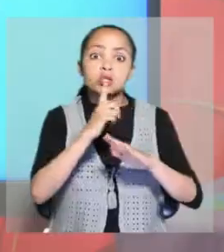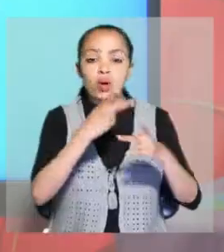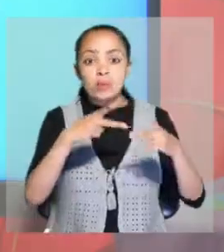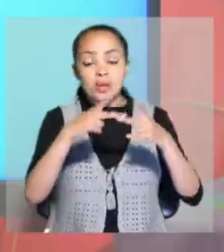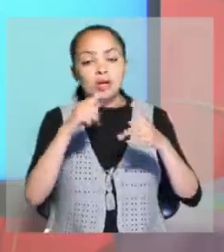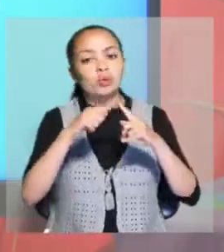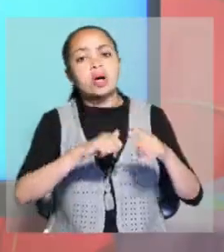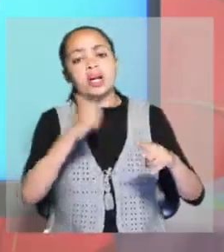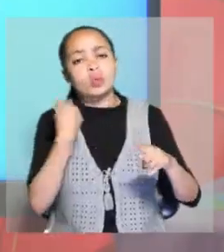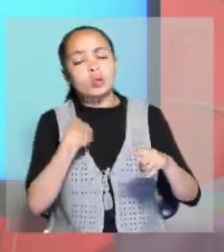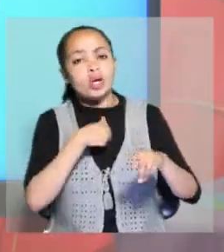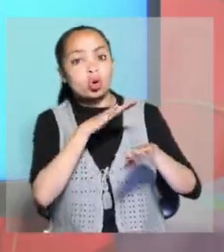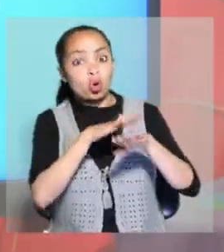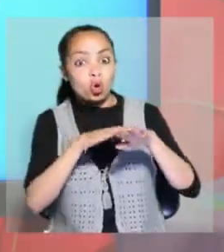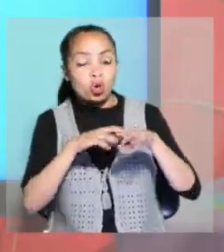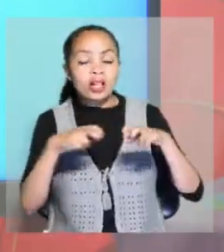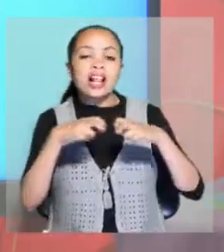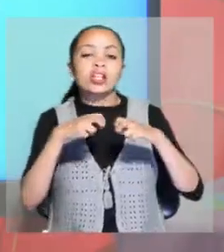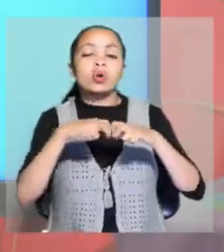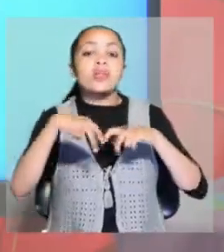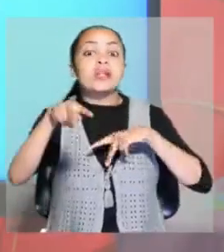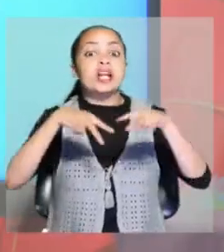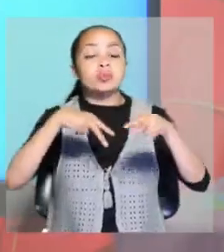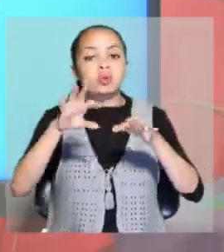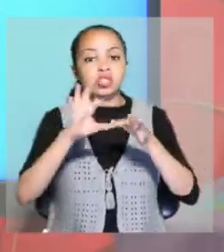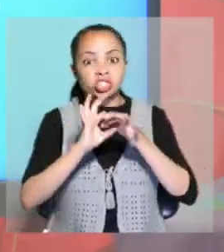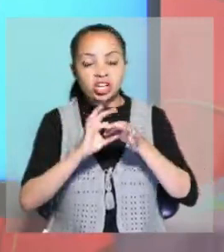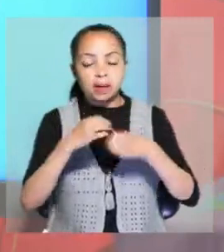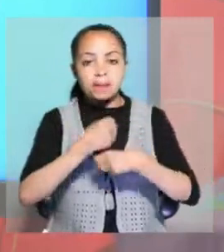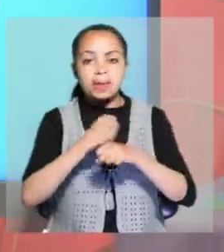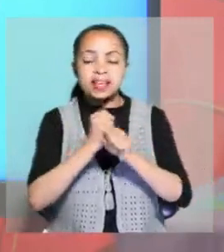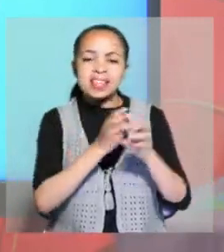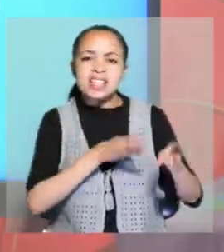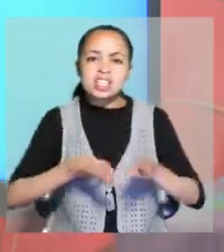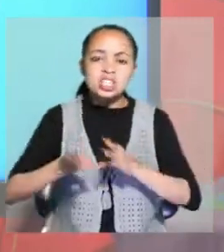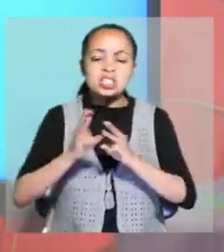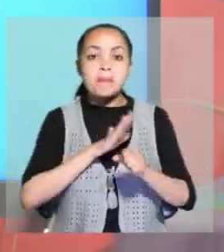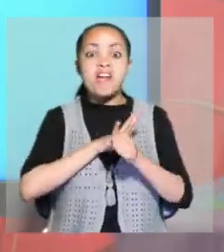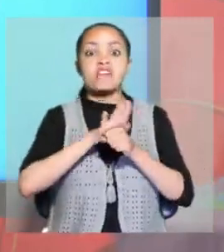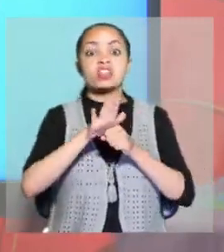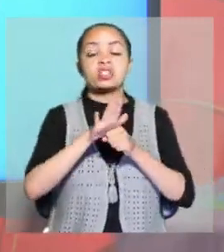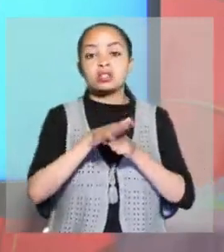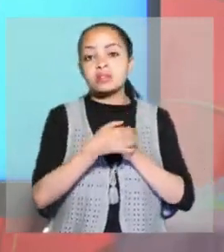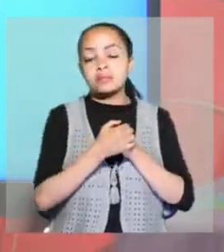another, which we call electron transport chain, making the system become efficient.